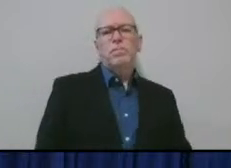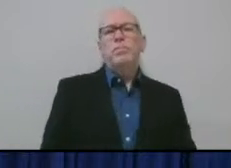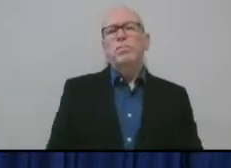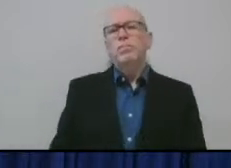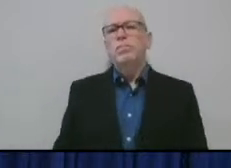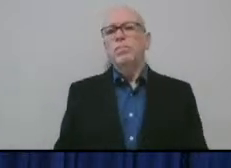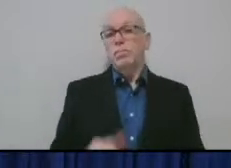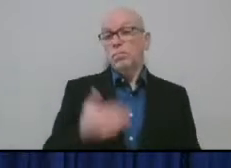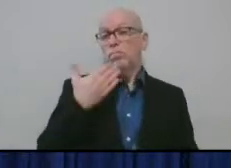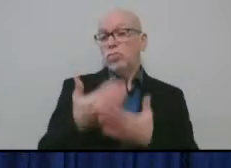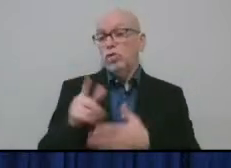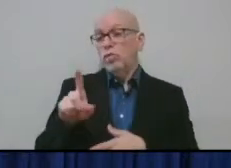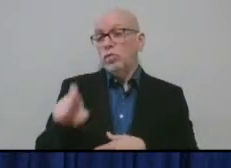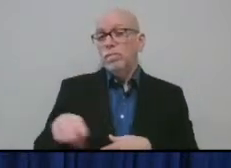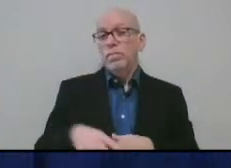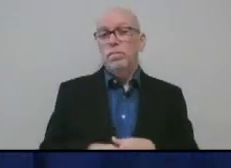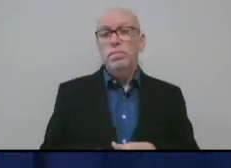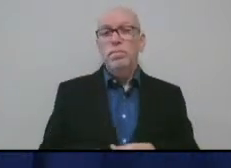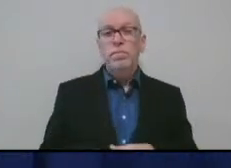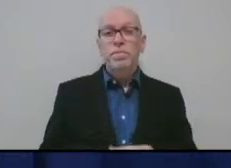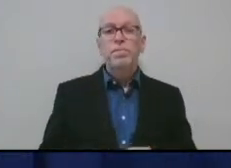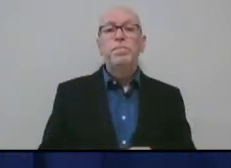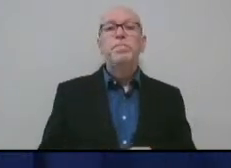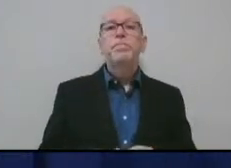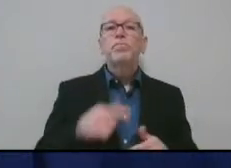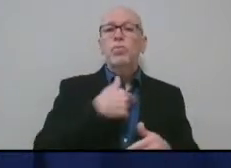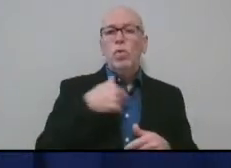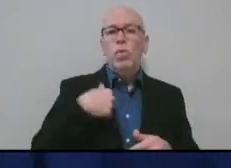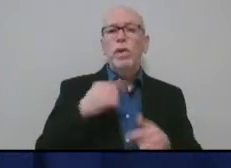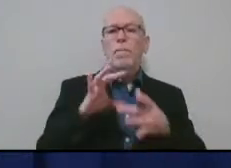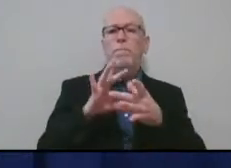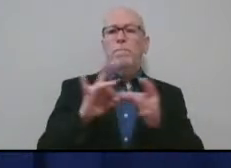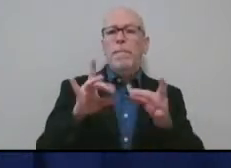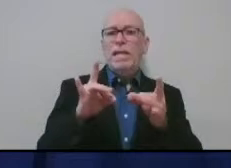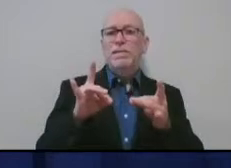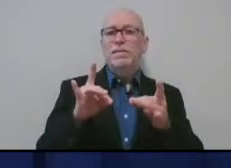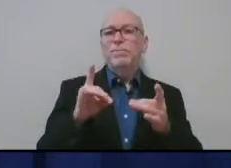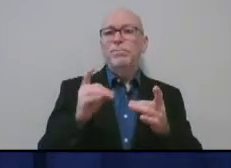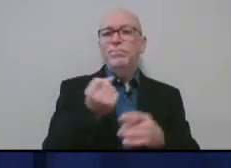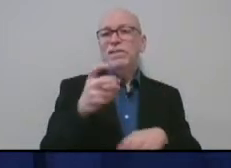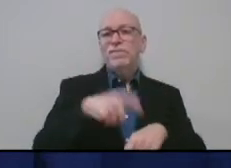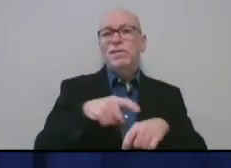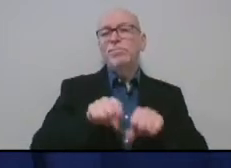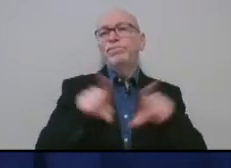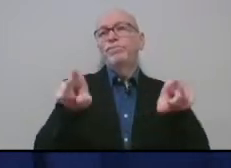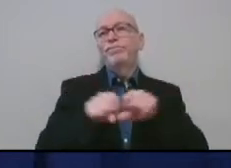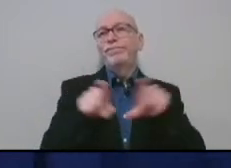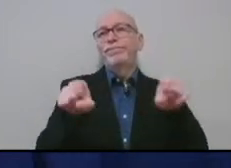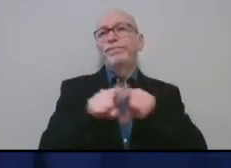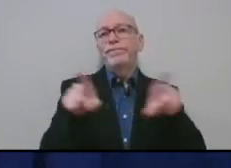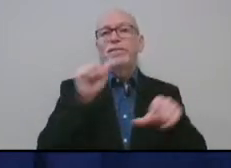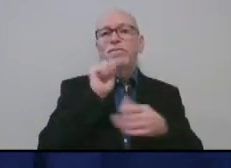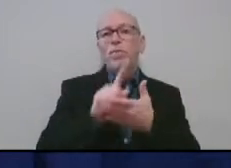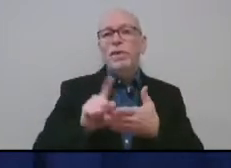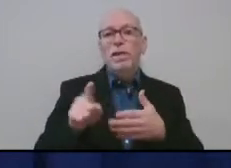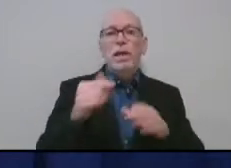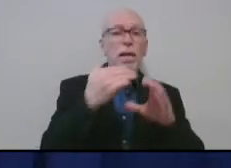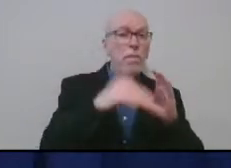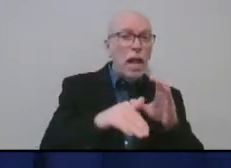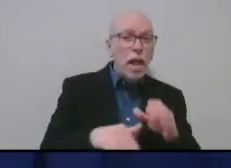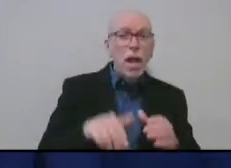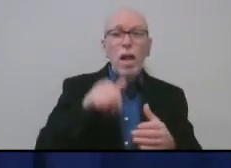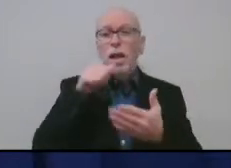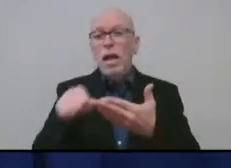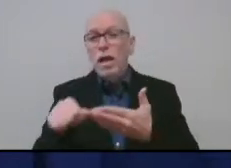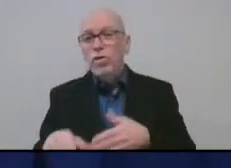question. We message multiple times during the week through emails, through letters,